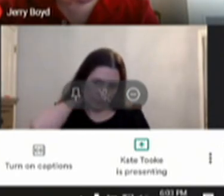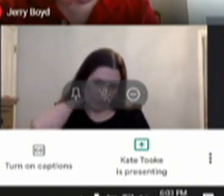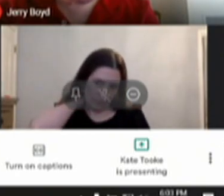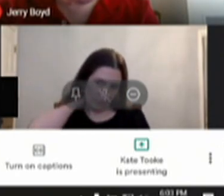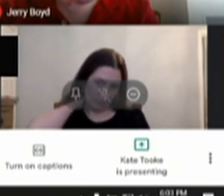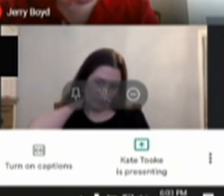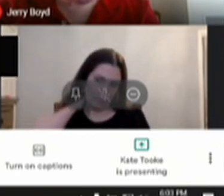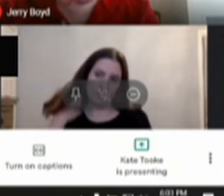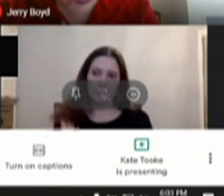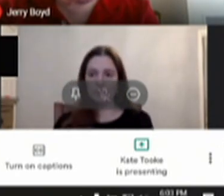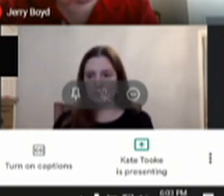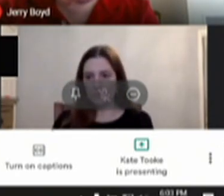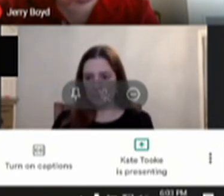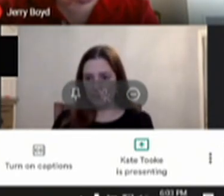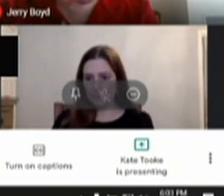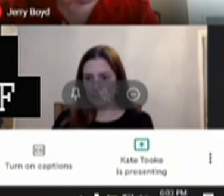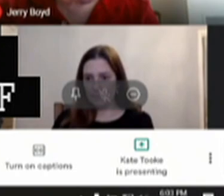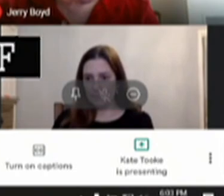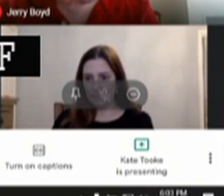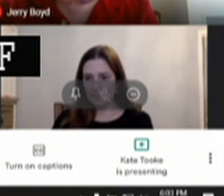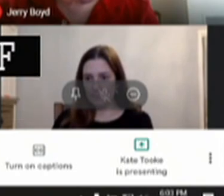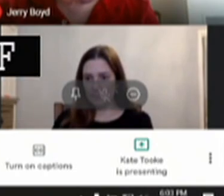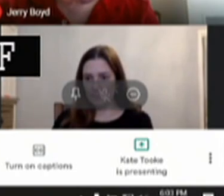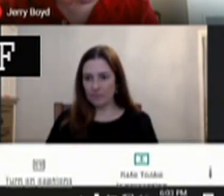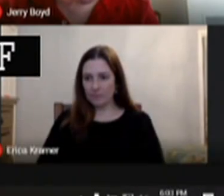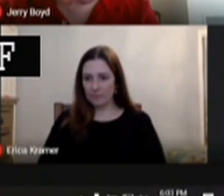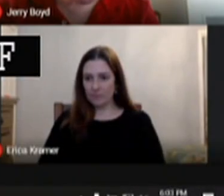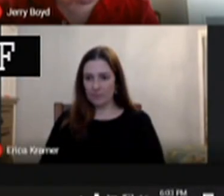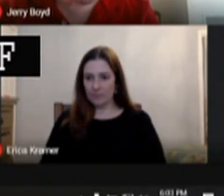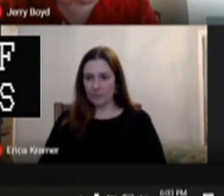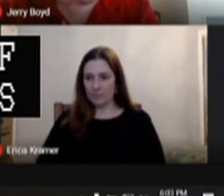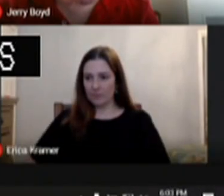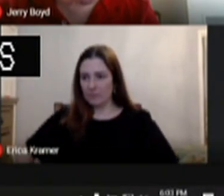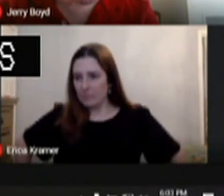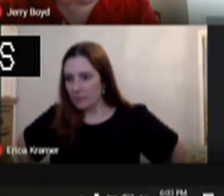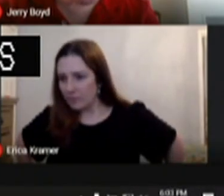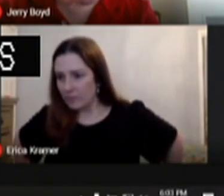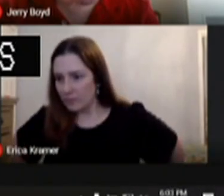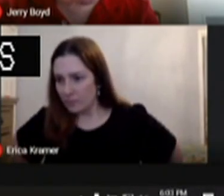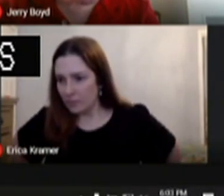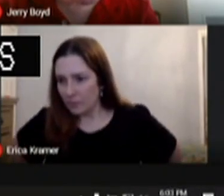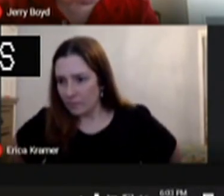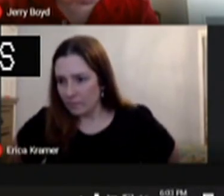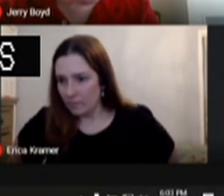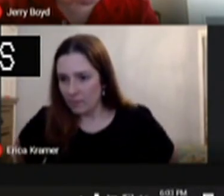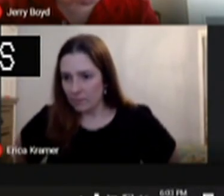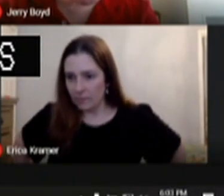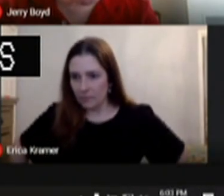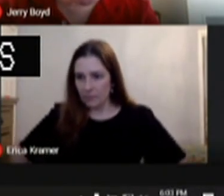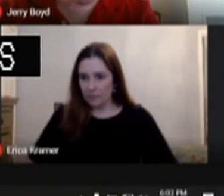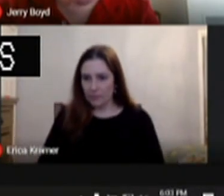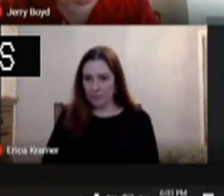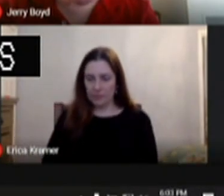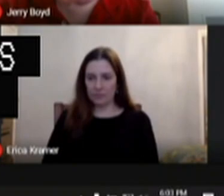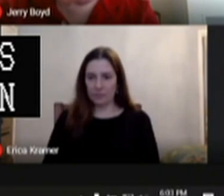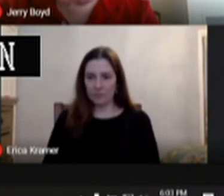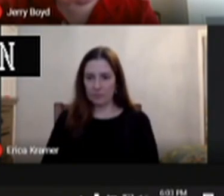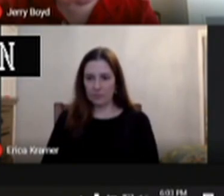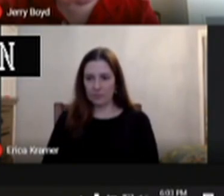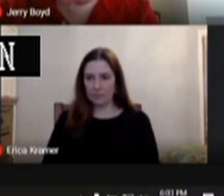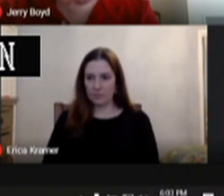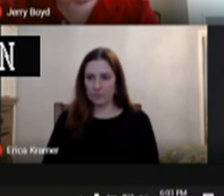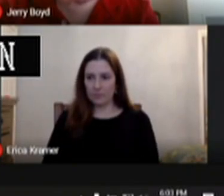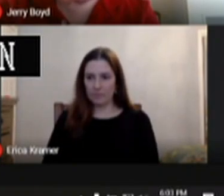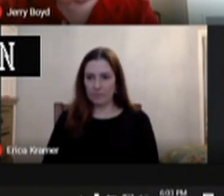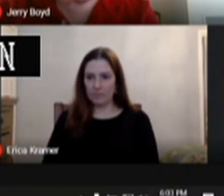terms of chipping. The solution, again, is a high density, low porosity brick. And these are, again, similar to the ones installed